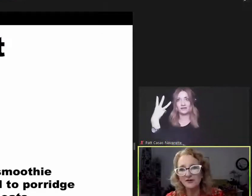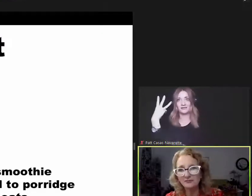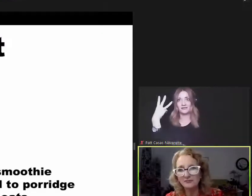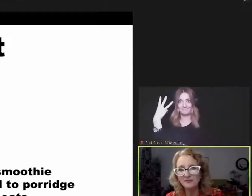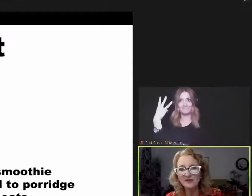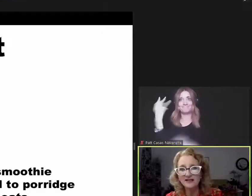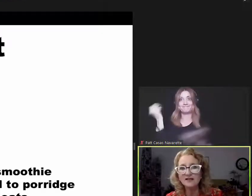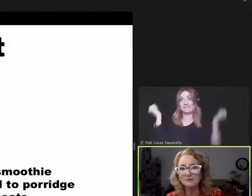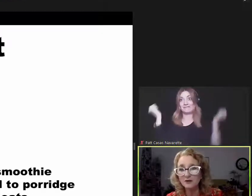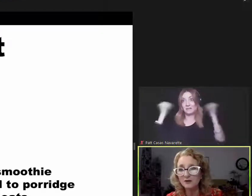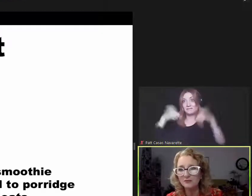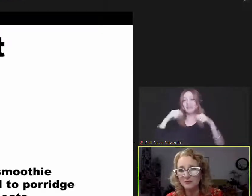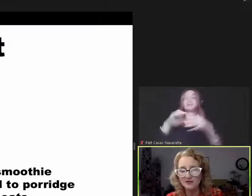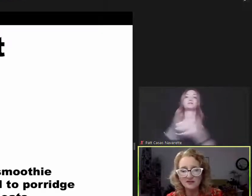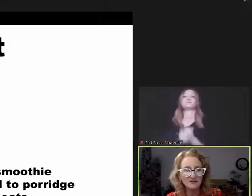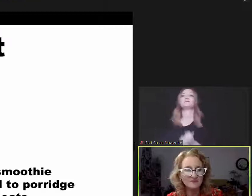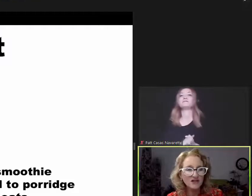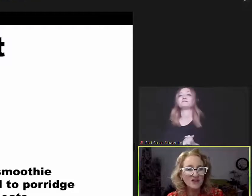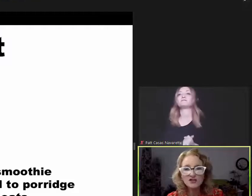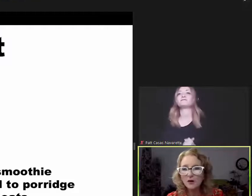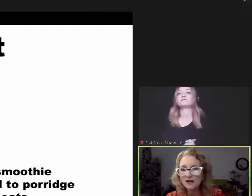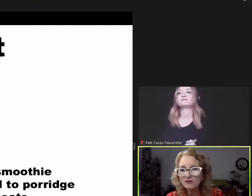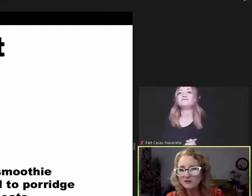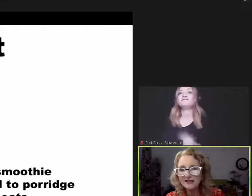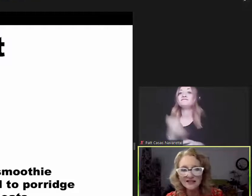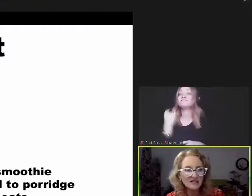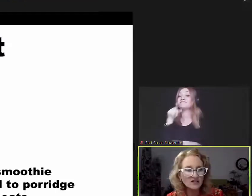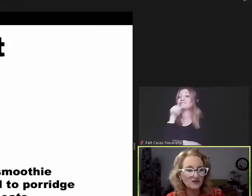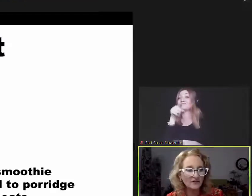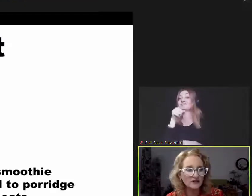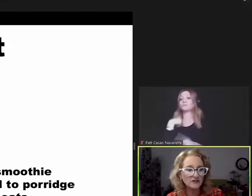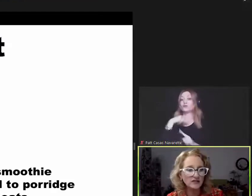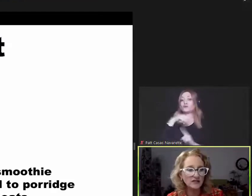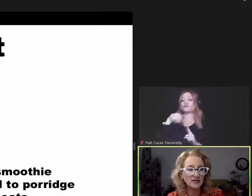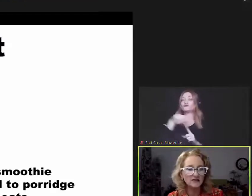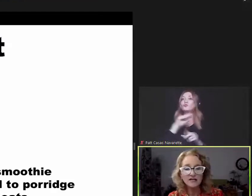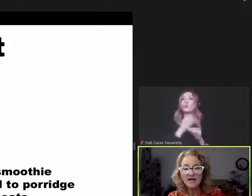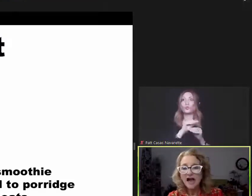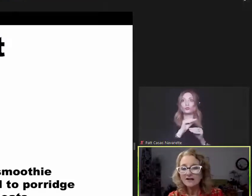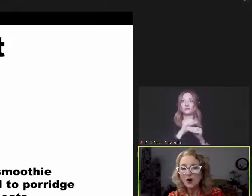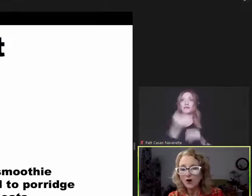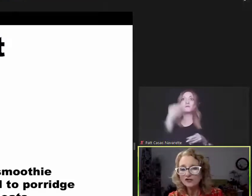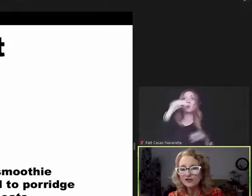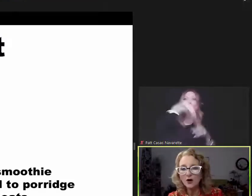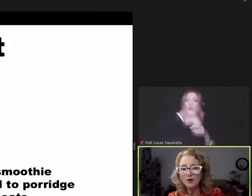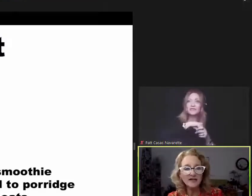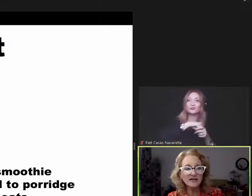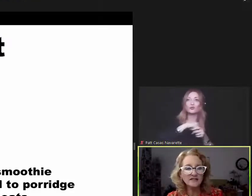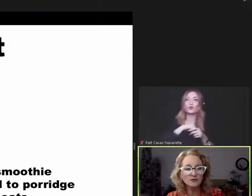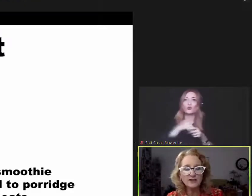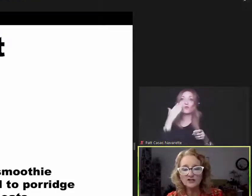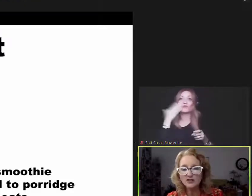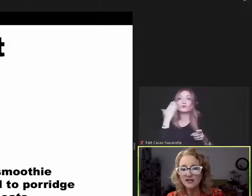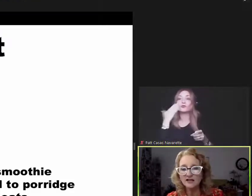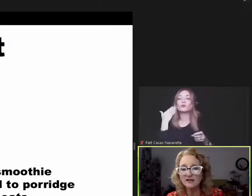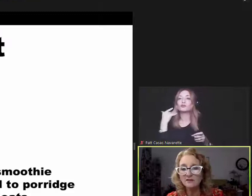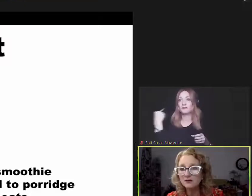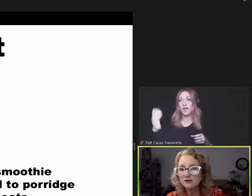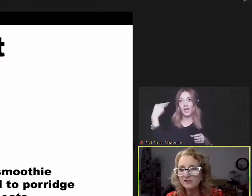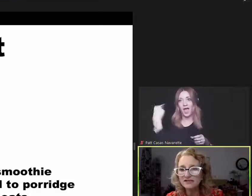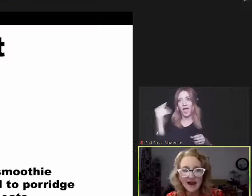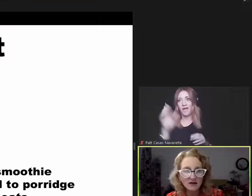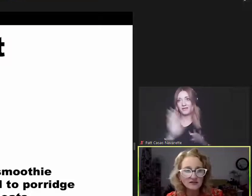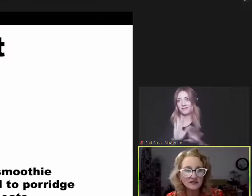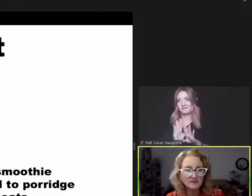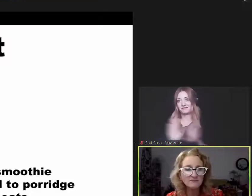in the Beauty Boost. So it really is very unique. And also it's rich in the